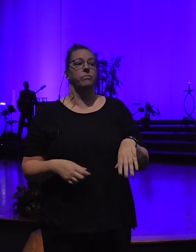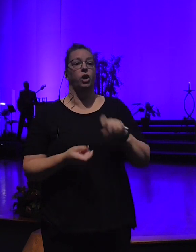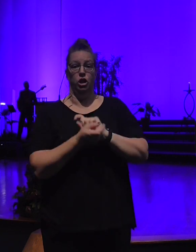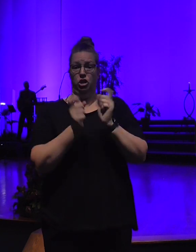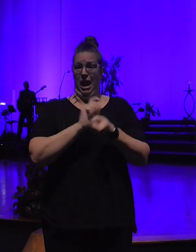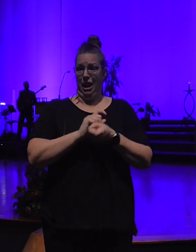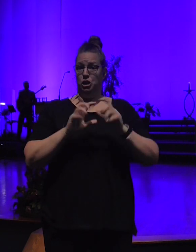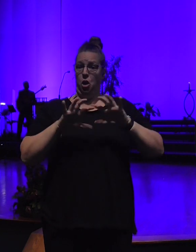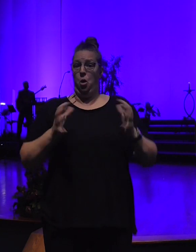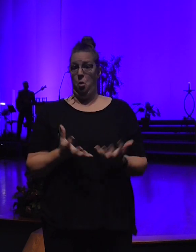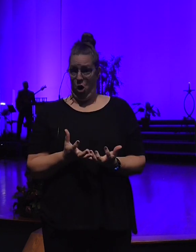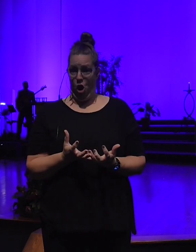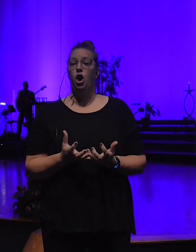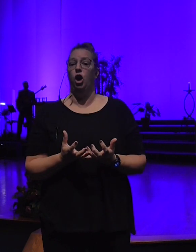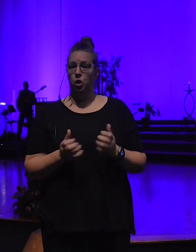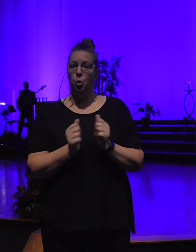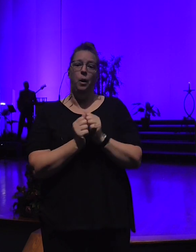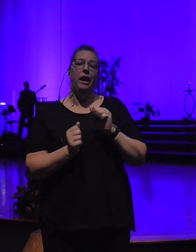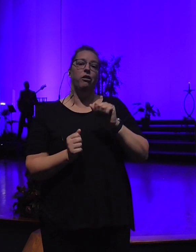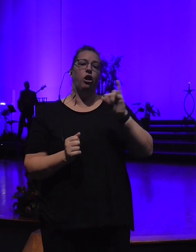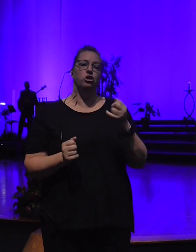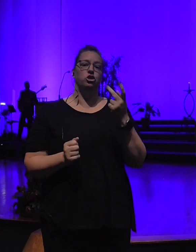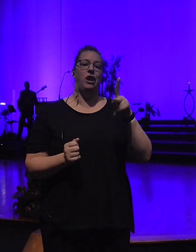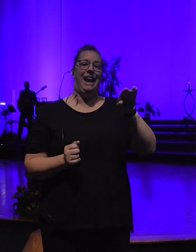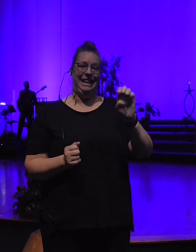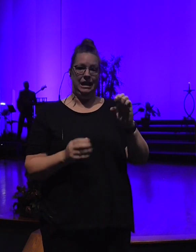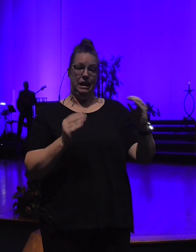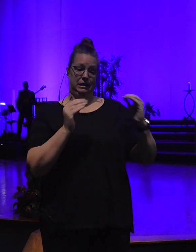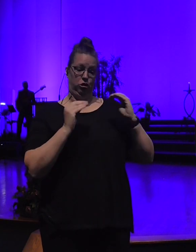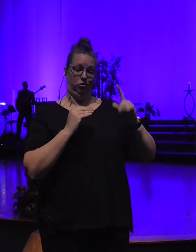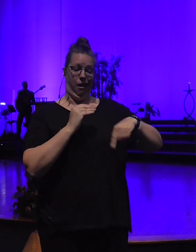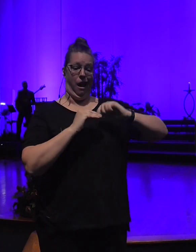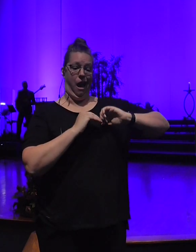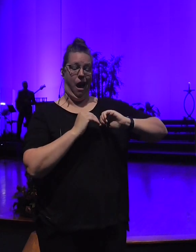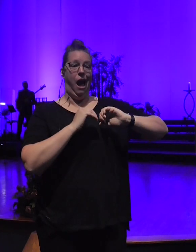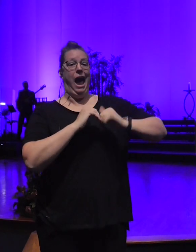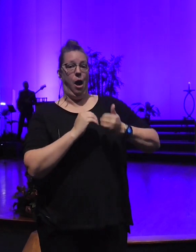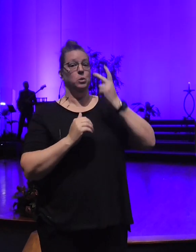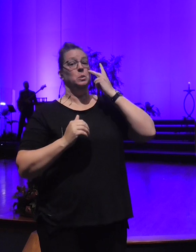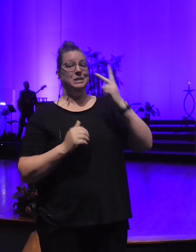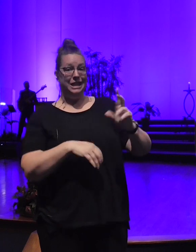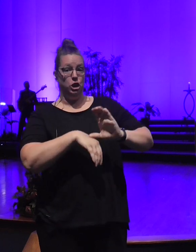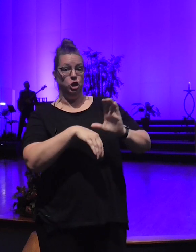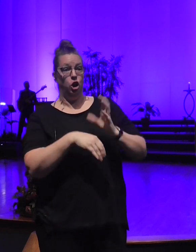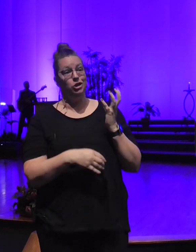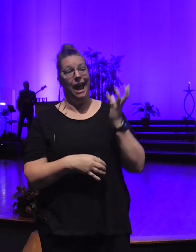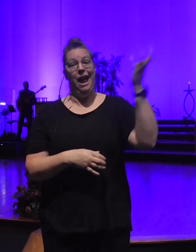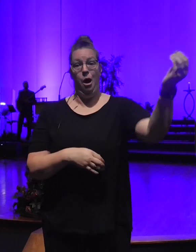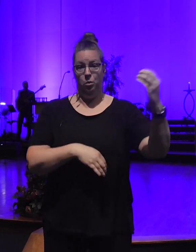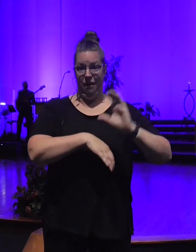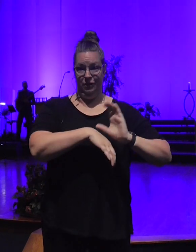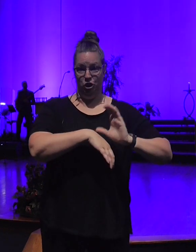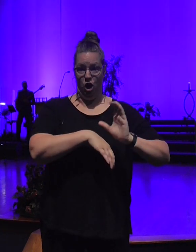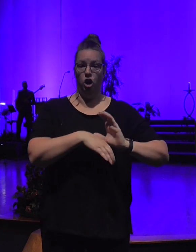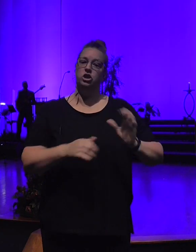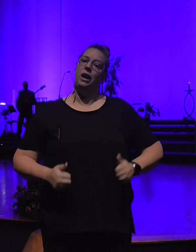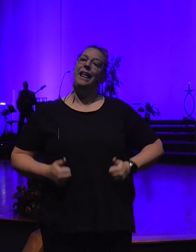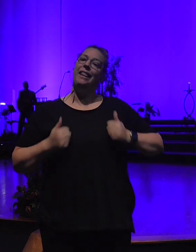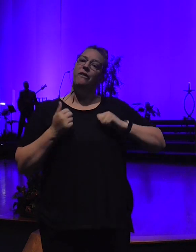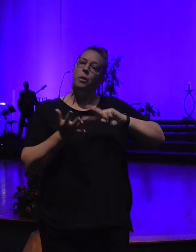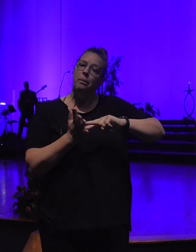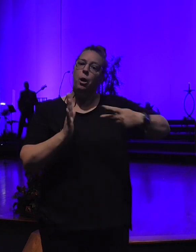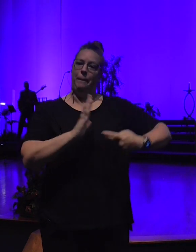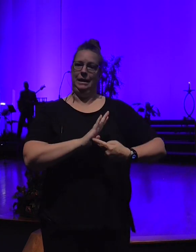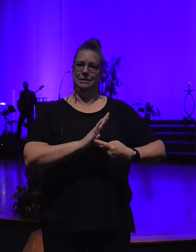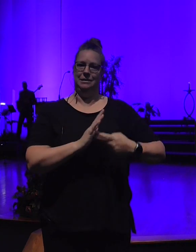Reverend Jackie teaches us how to experience God beyond the church walls by discovering altars everywhere we go to help us live with purpose and revere the world